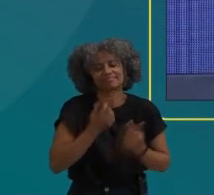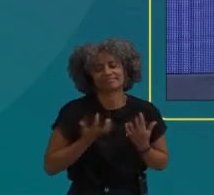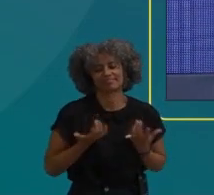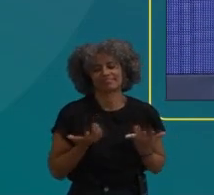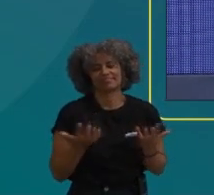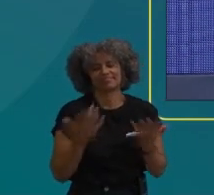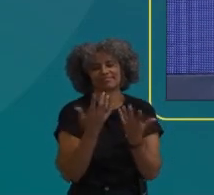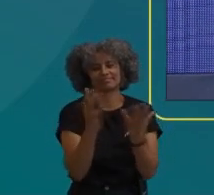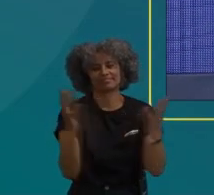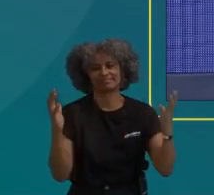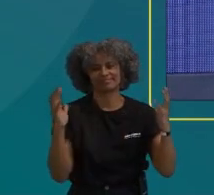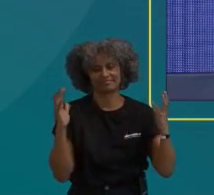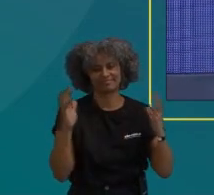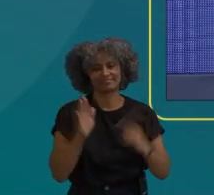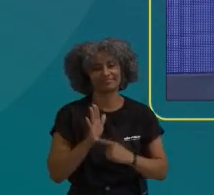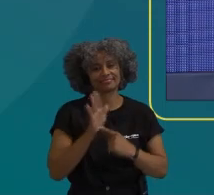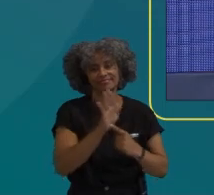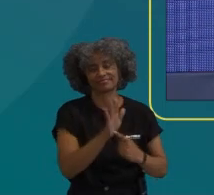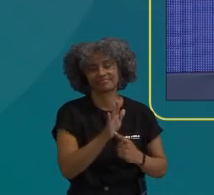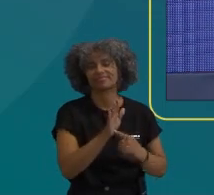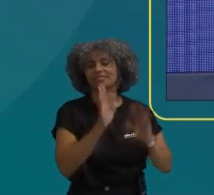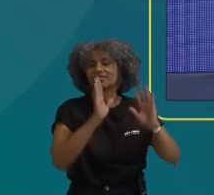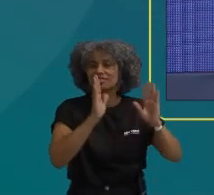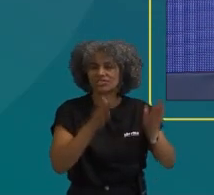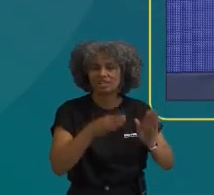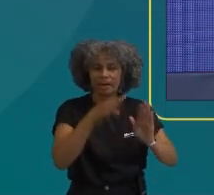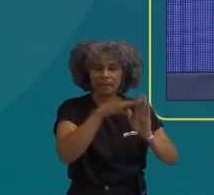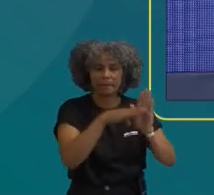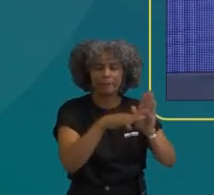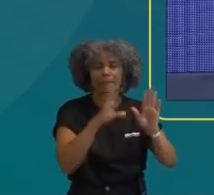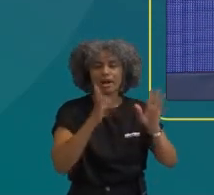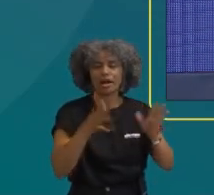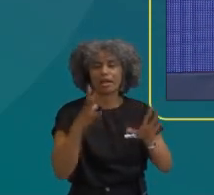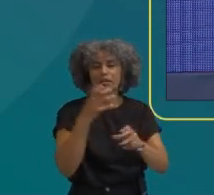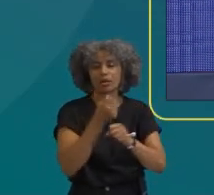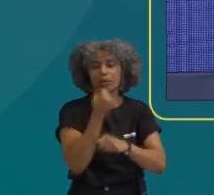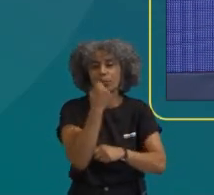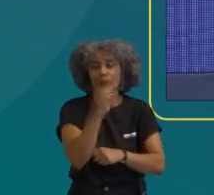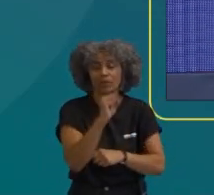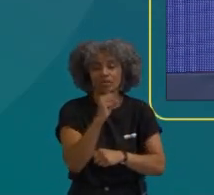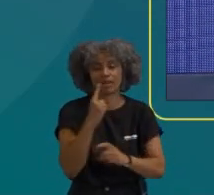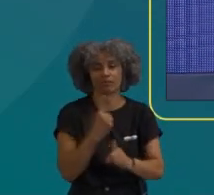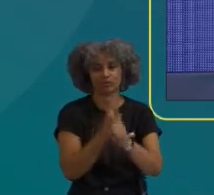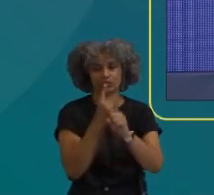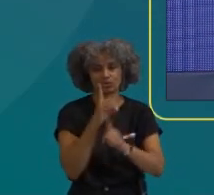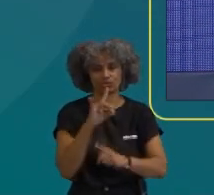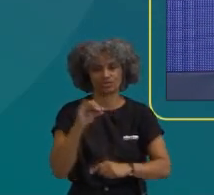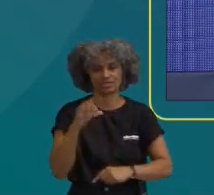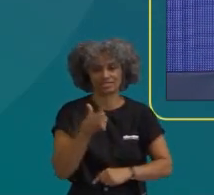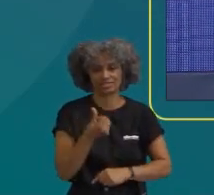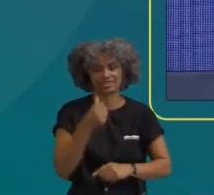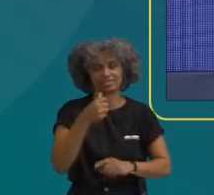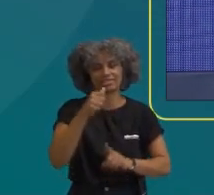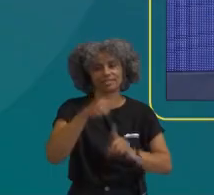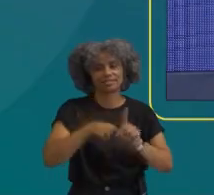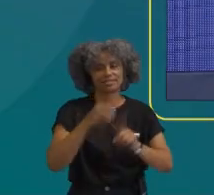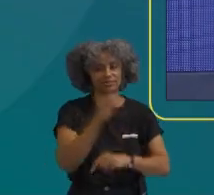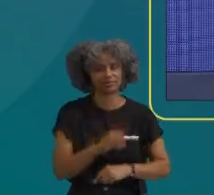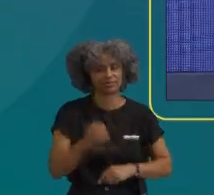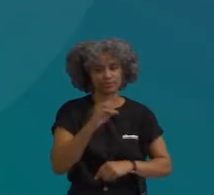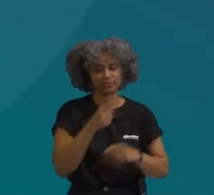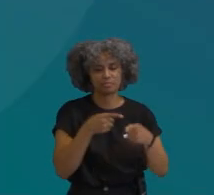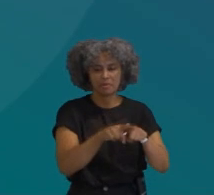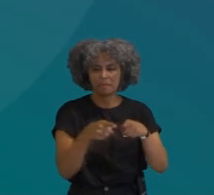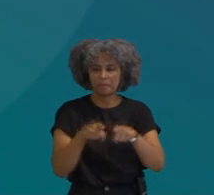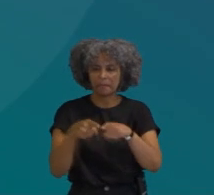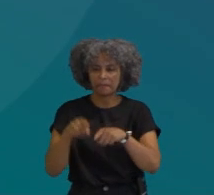8th Summit on the 26th of October. You can see the key partners here, and you can see that it is actually going to